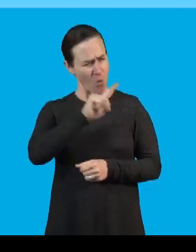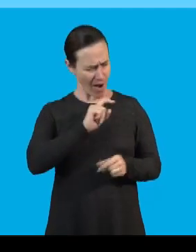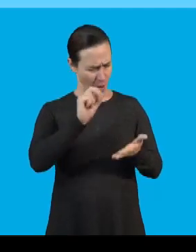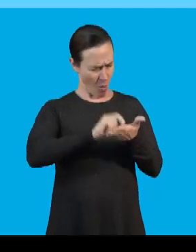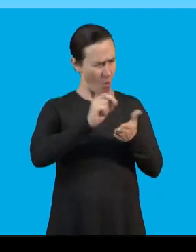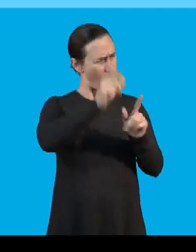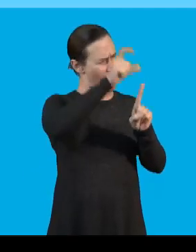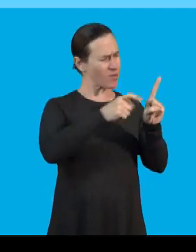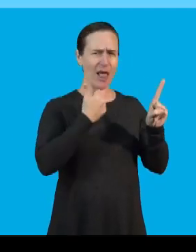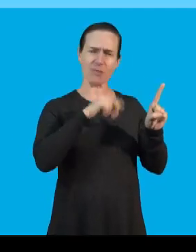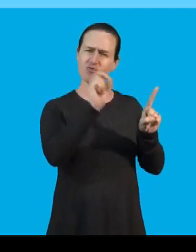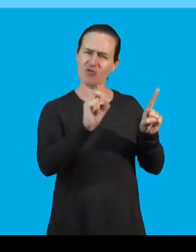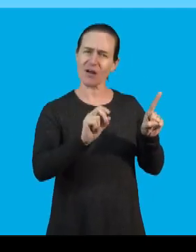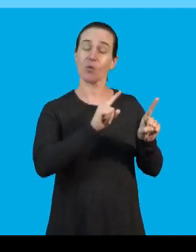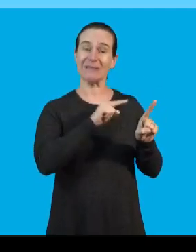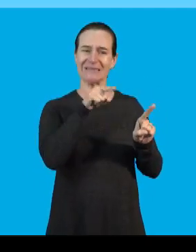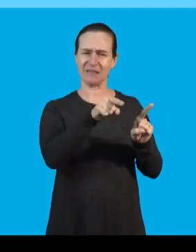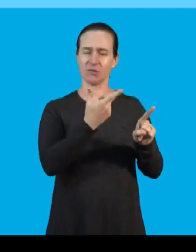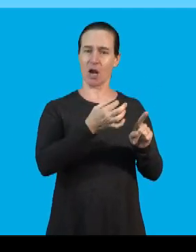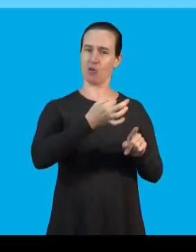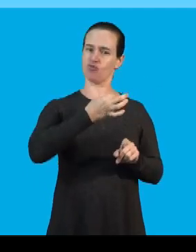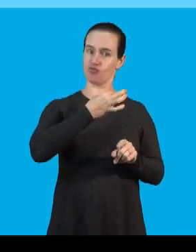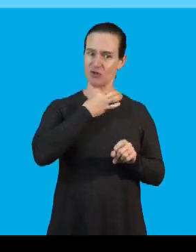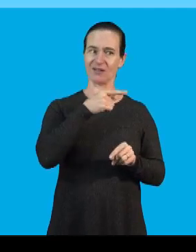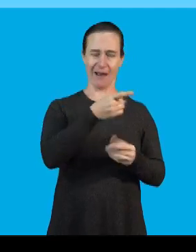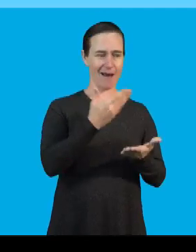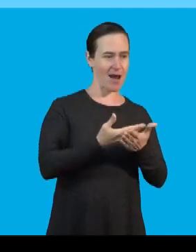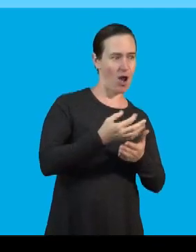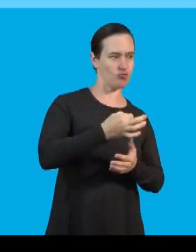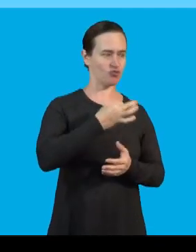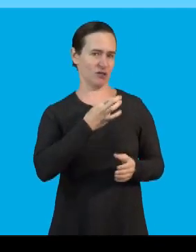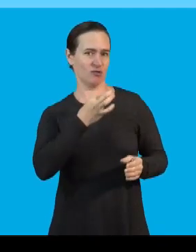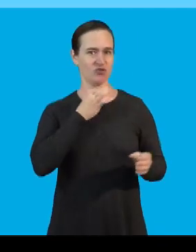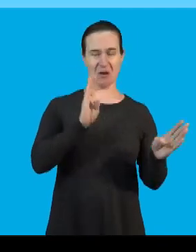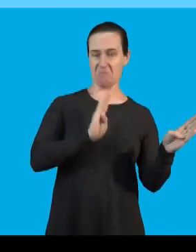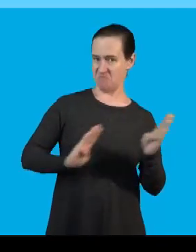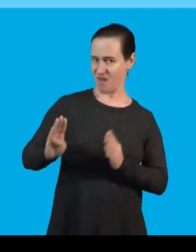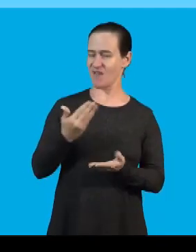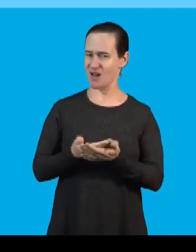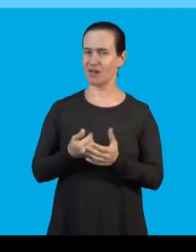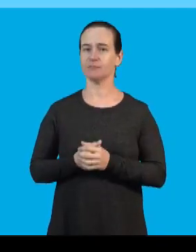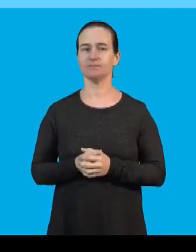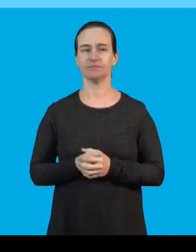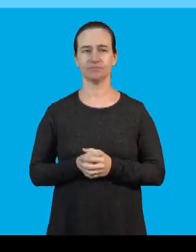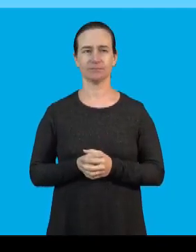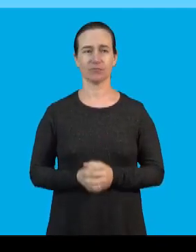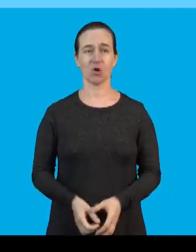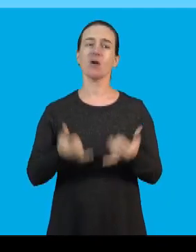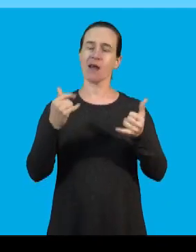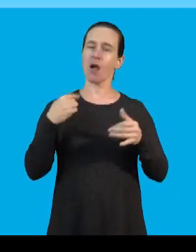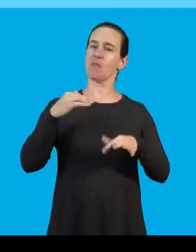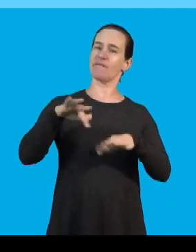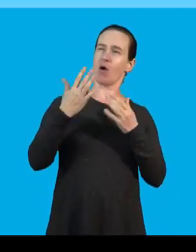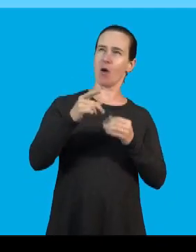why their adolescent behavior is risk-taking, okay? So you've just identified the main